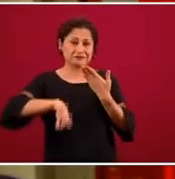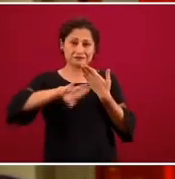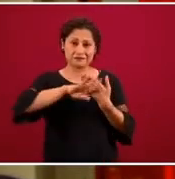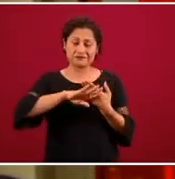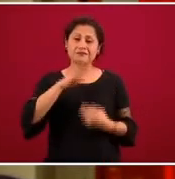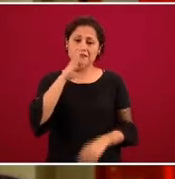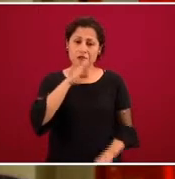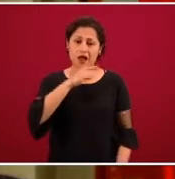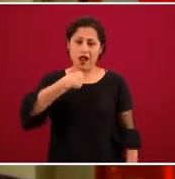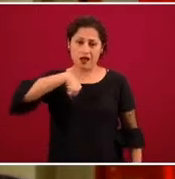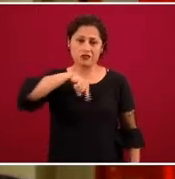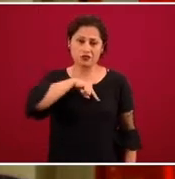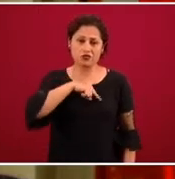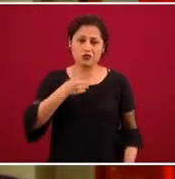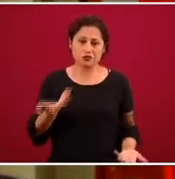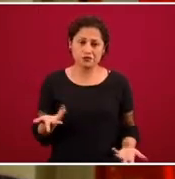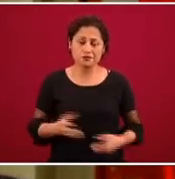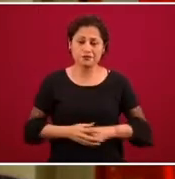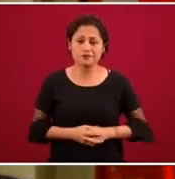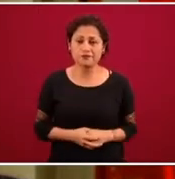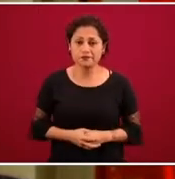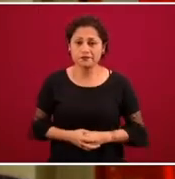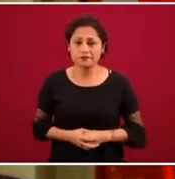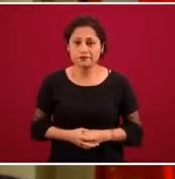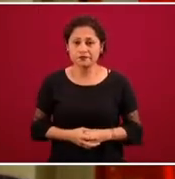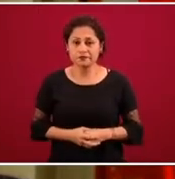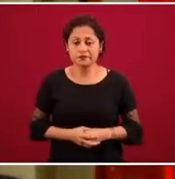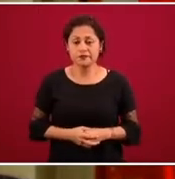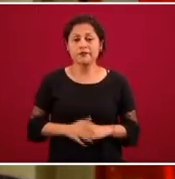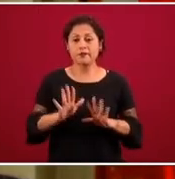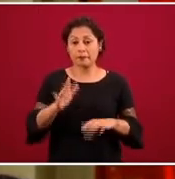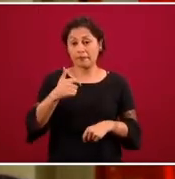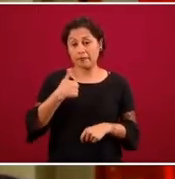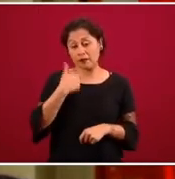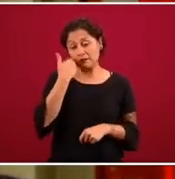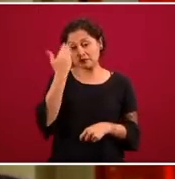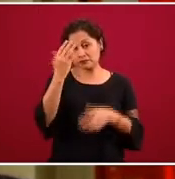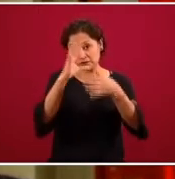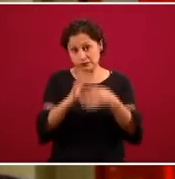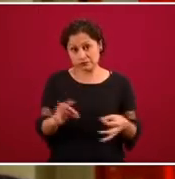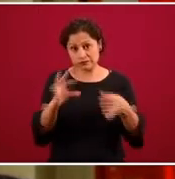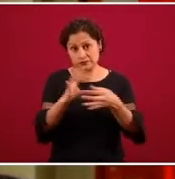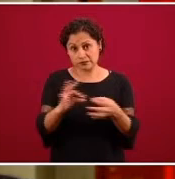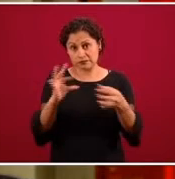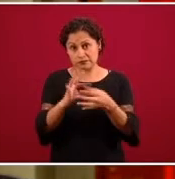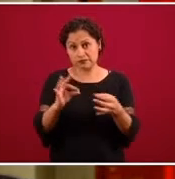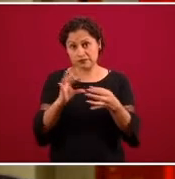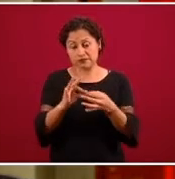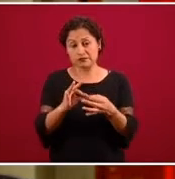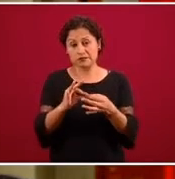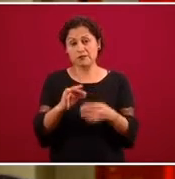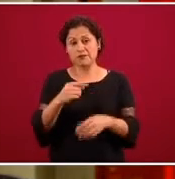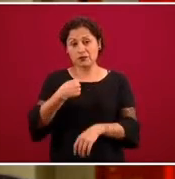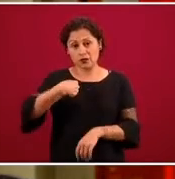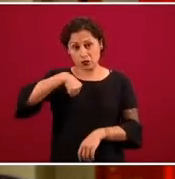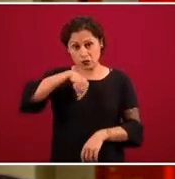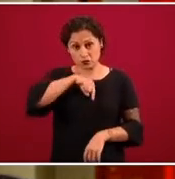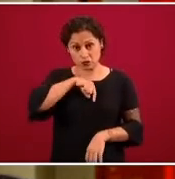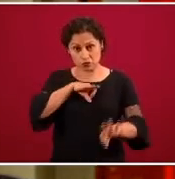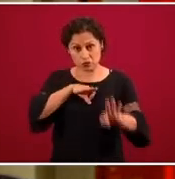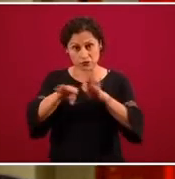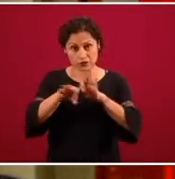Now, to end, to sum up, now, the people we are dealing with